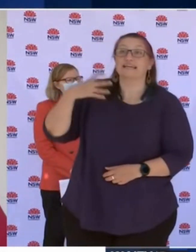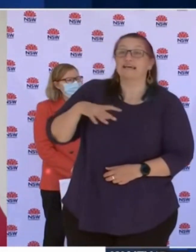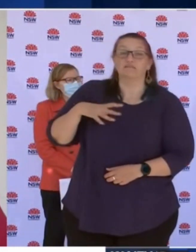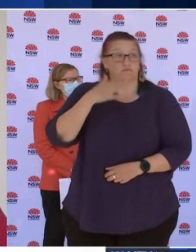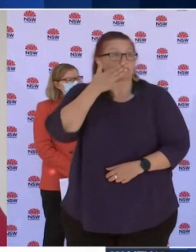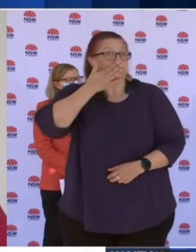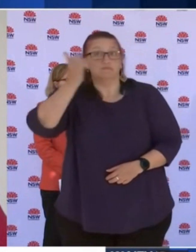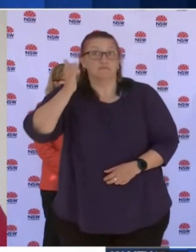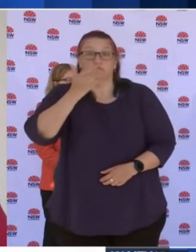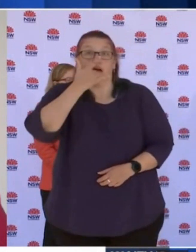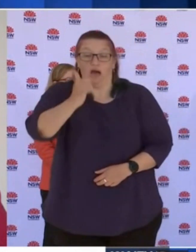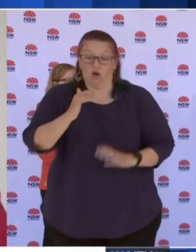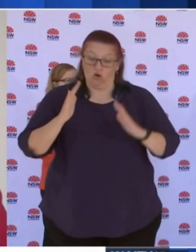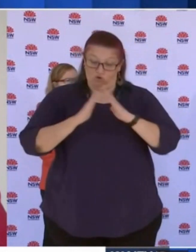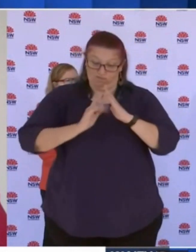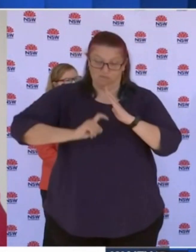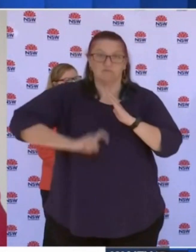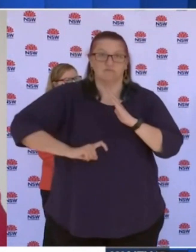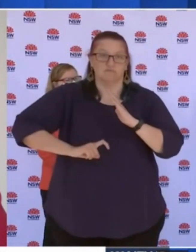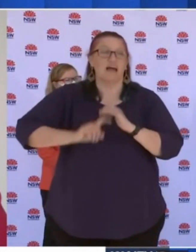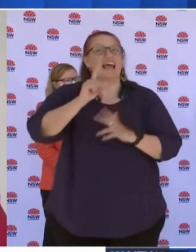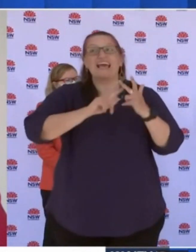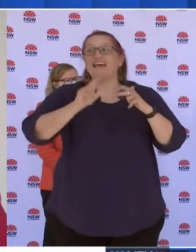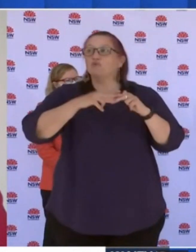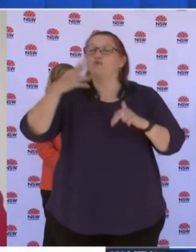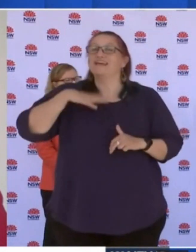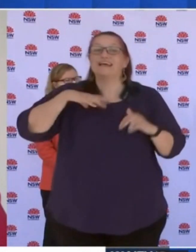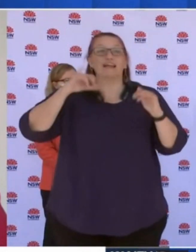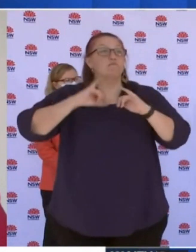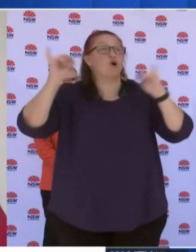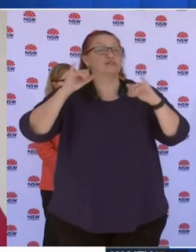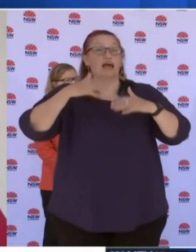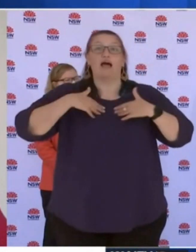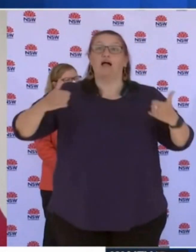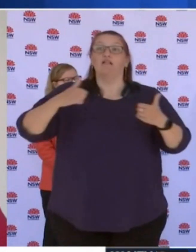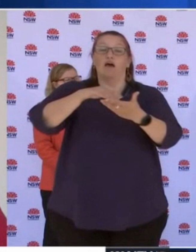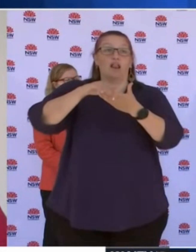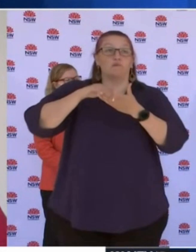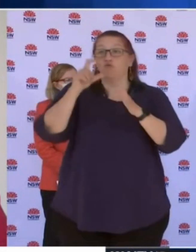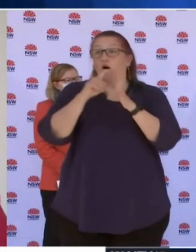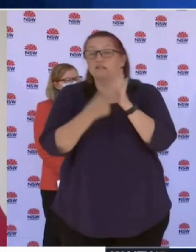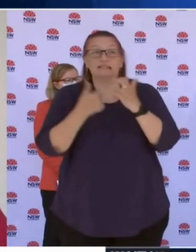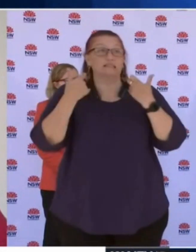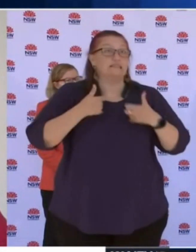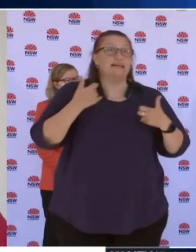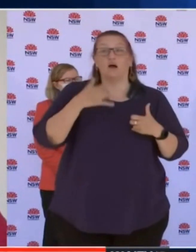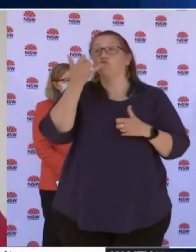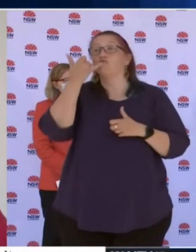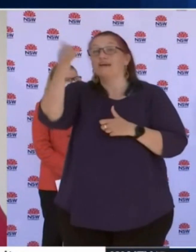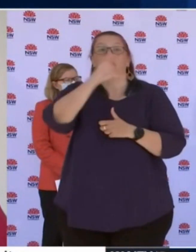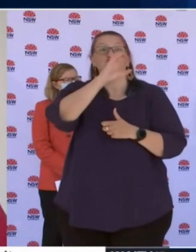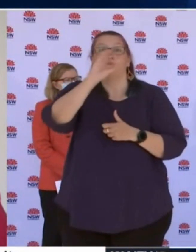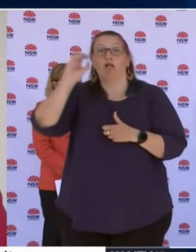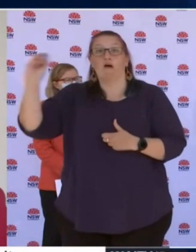attention, ring health. If you need other supplies you can't get, please ring health. If you're a close contact, you should not be leaving the